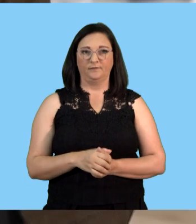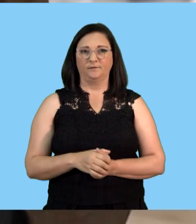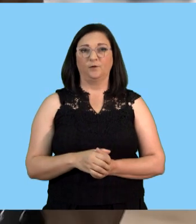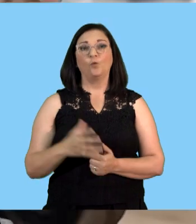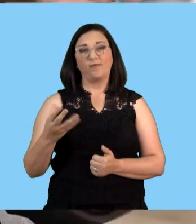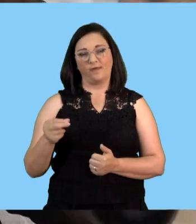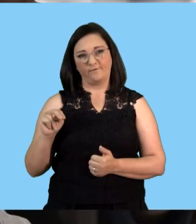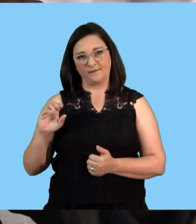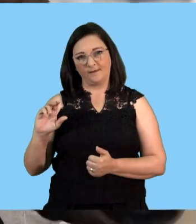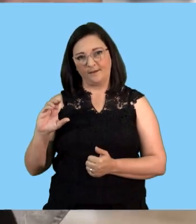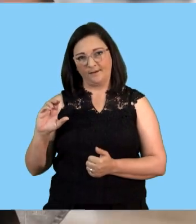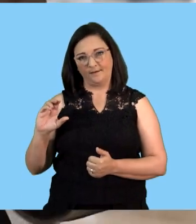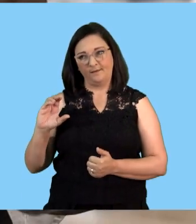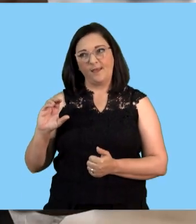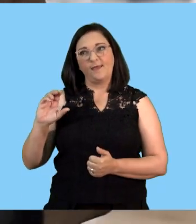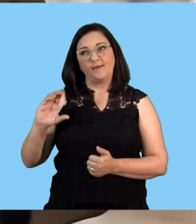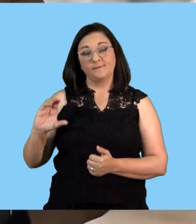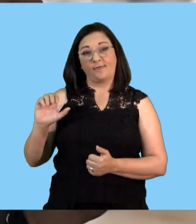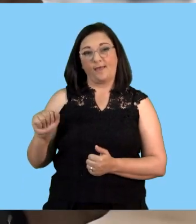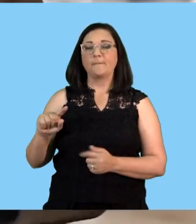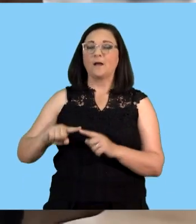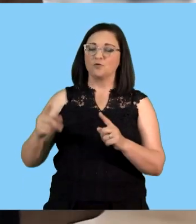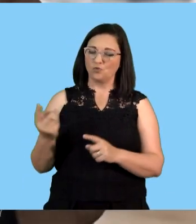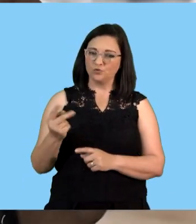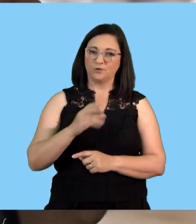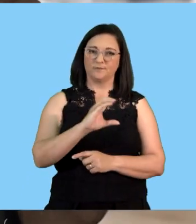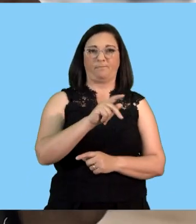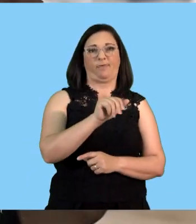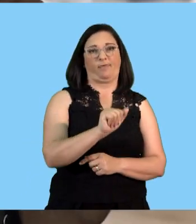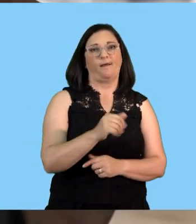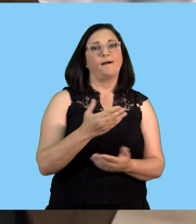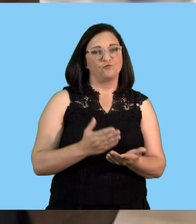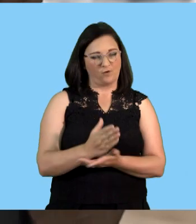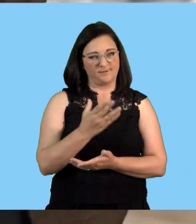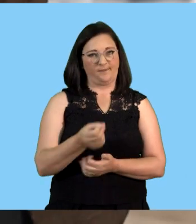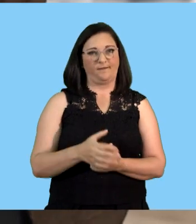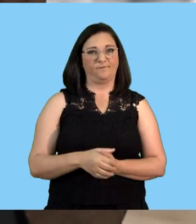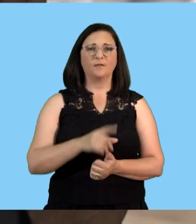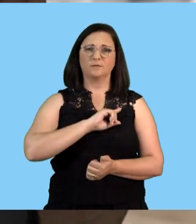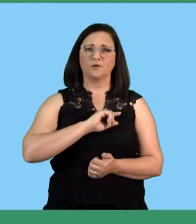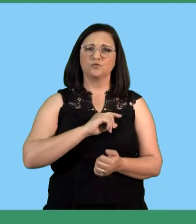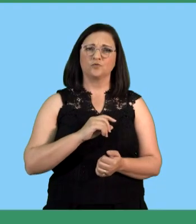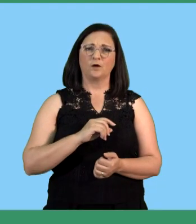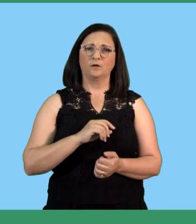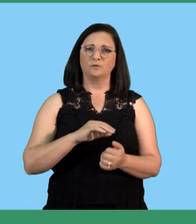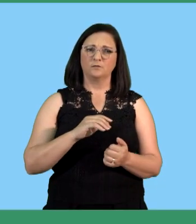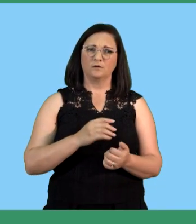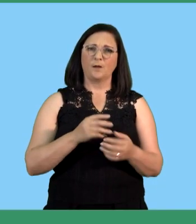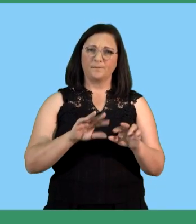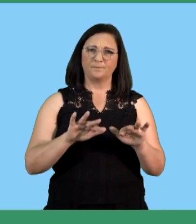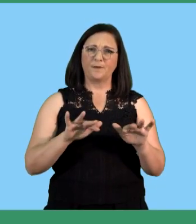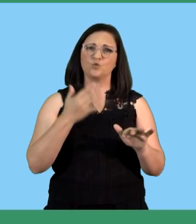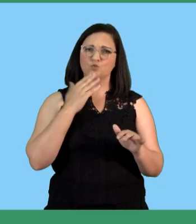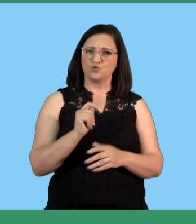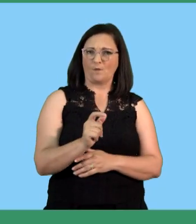got rights according to the NCA, but we also have rights according to what? To the CPA. So here, consumers are empowered to say, if you're